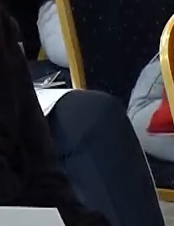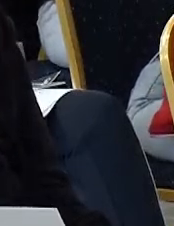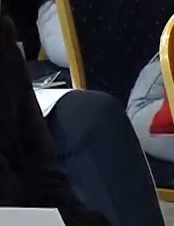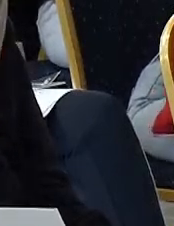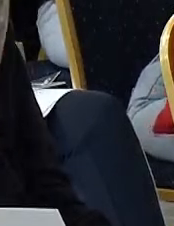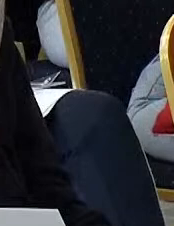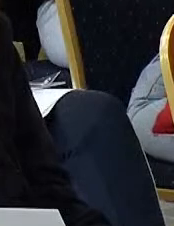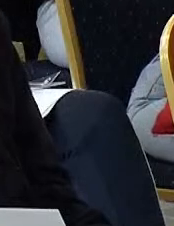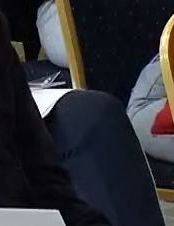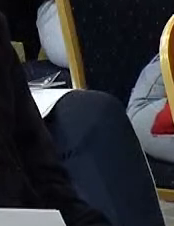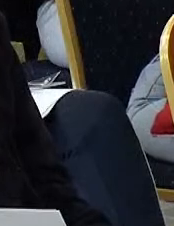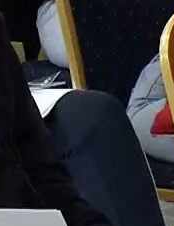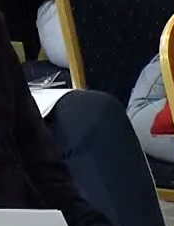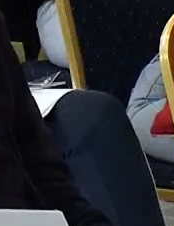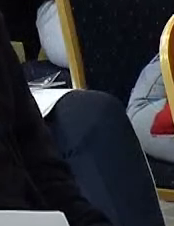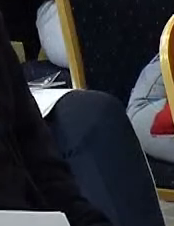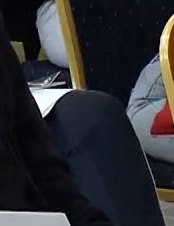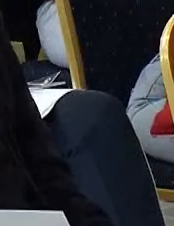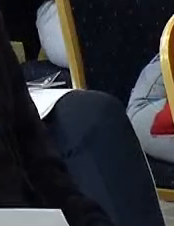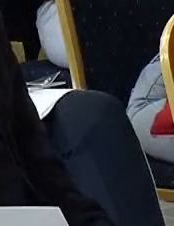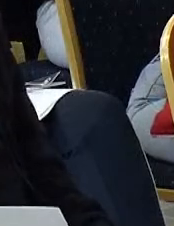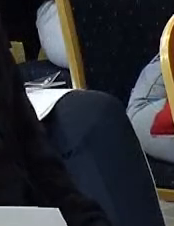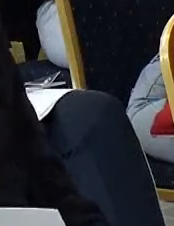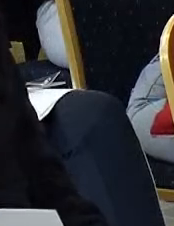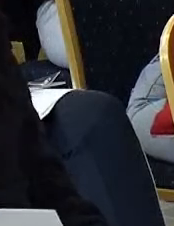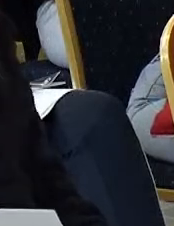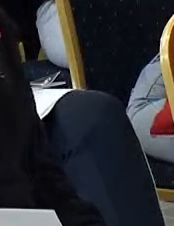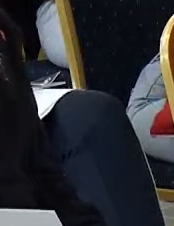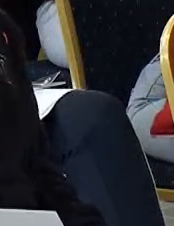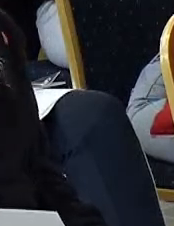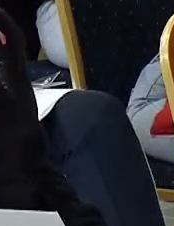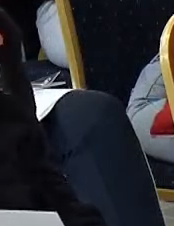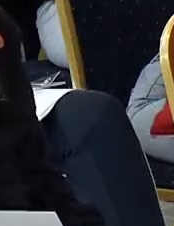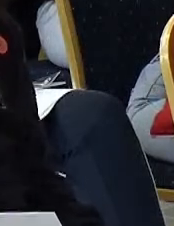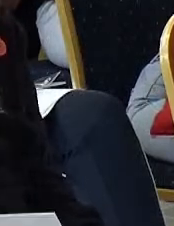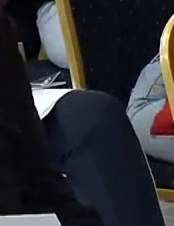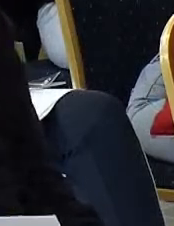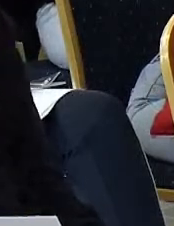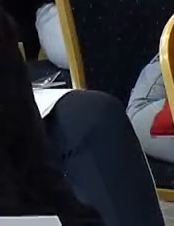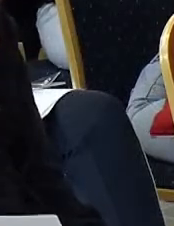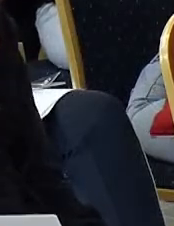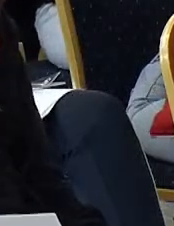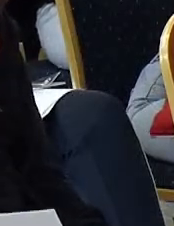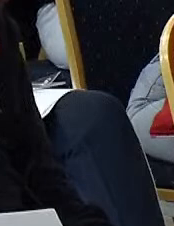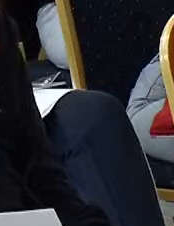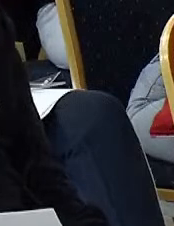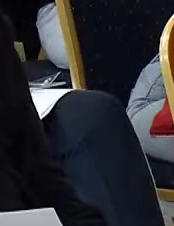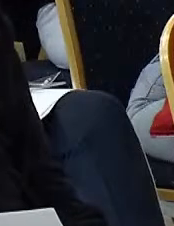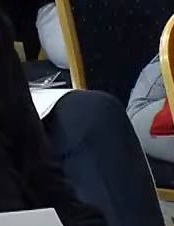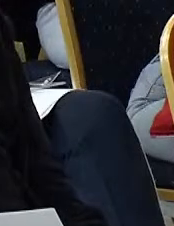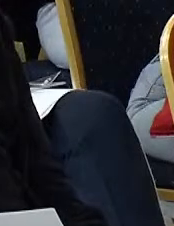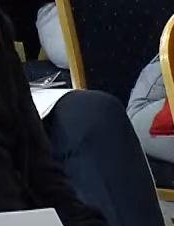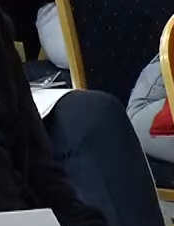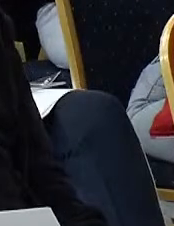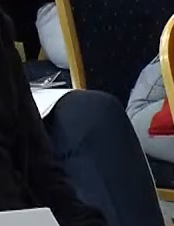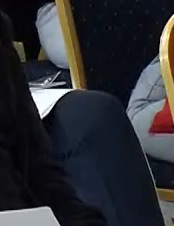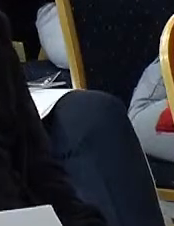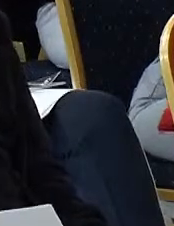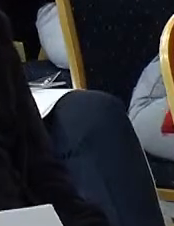understand what their mandate is. I do not understand at all. Re na le bo di